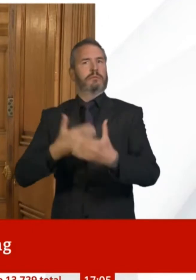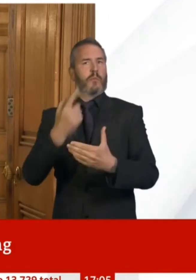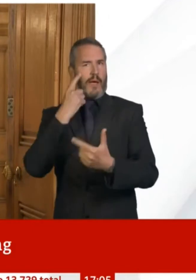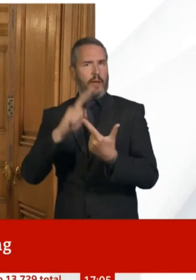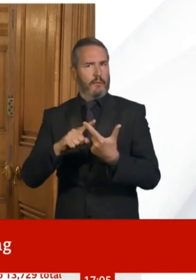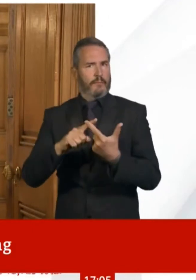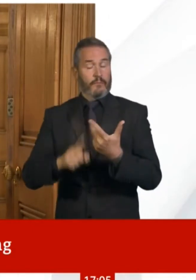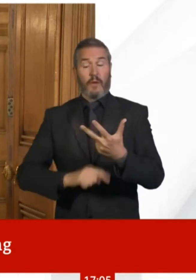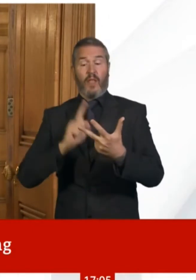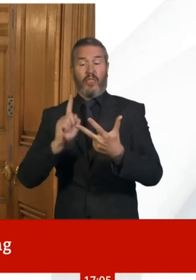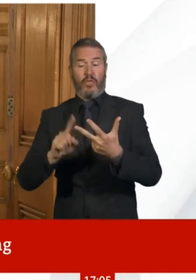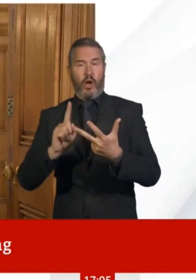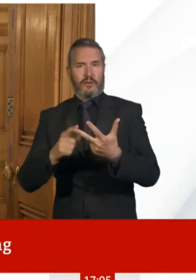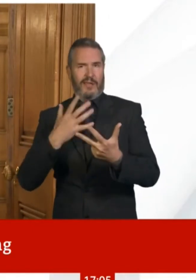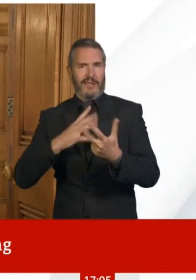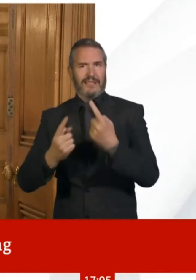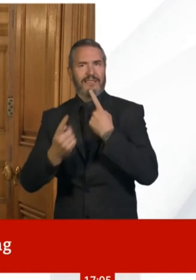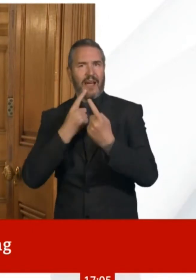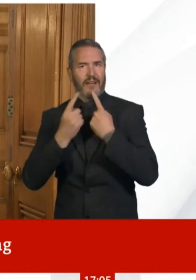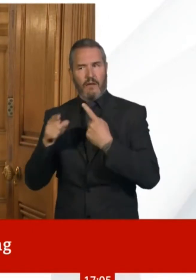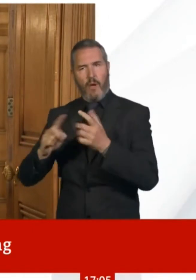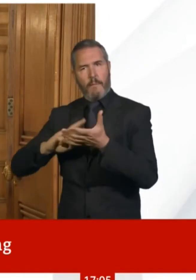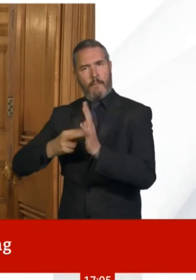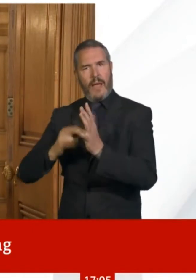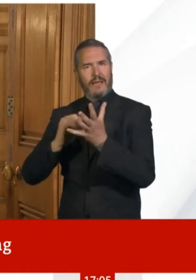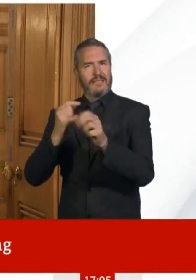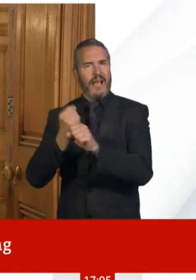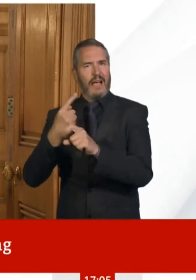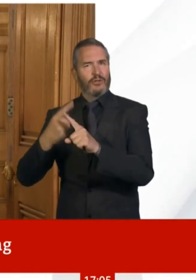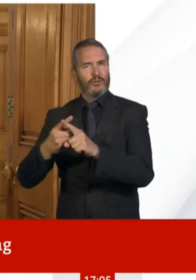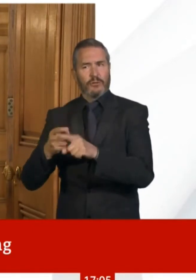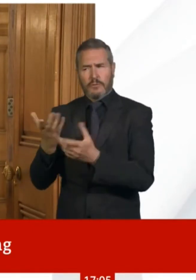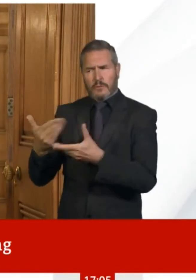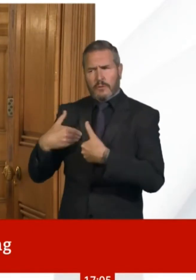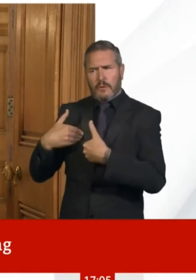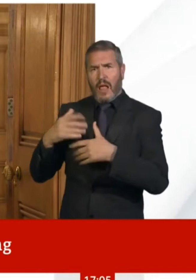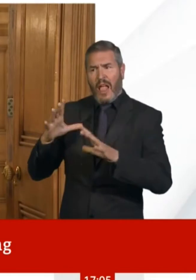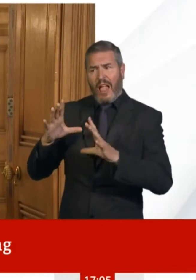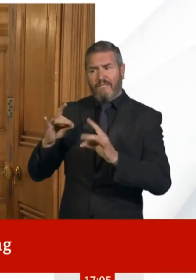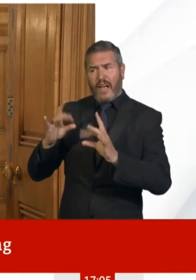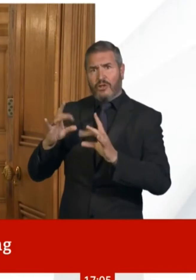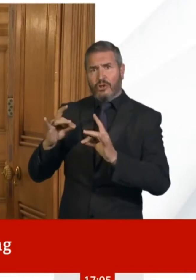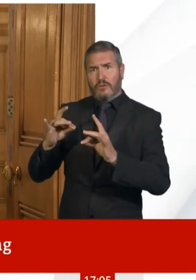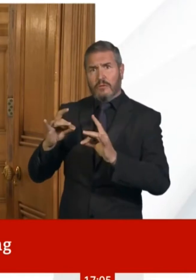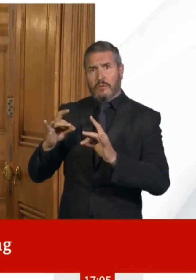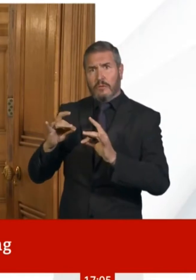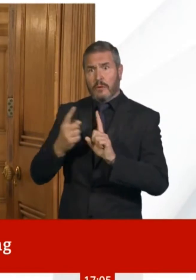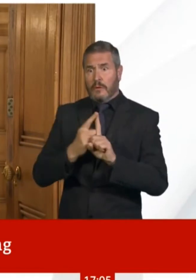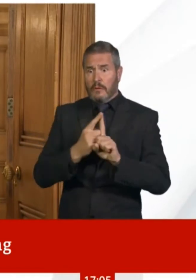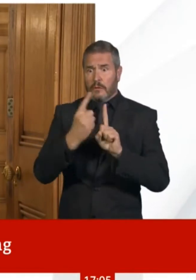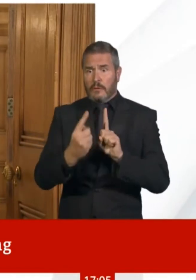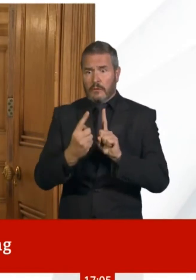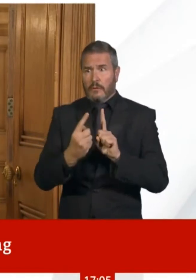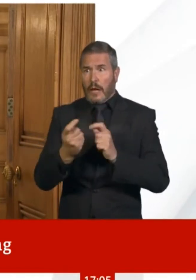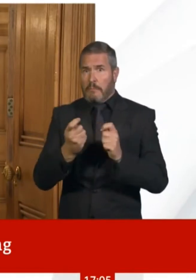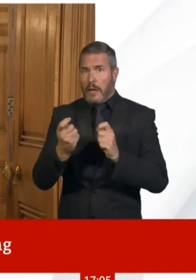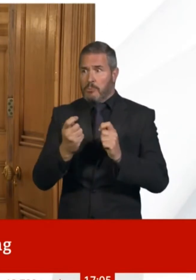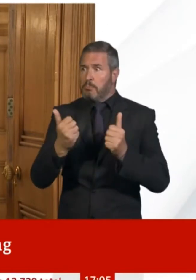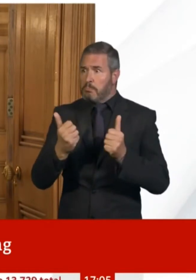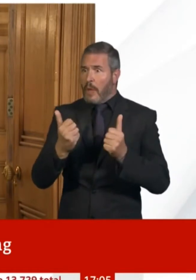Third, we need to have reliable data from SAGE showing that the rate of infection is decreasing to manageable levels across the board.